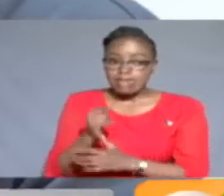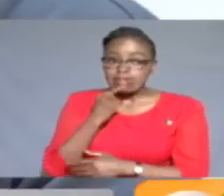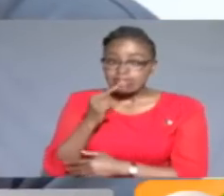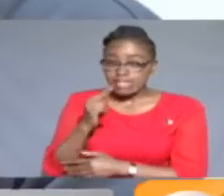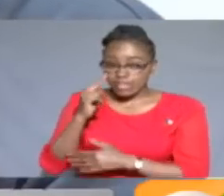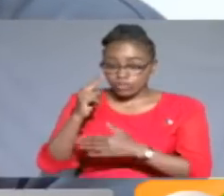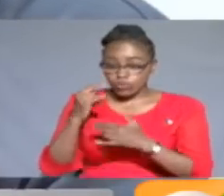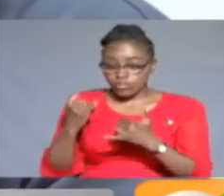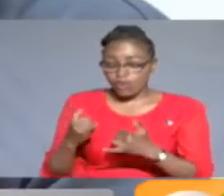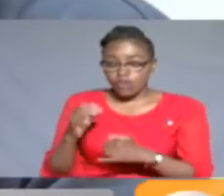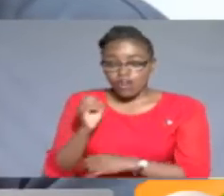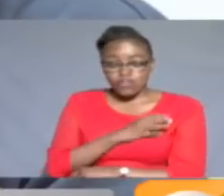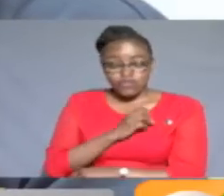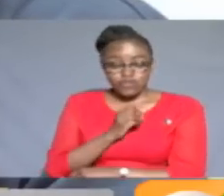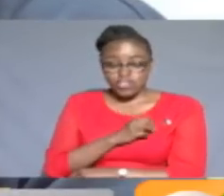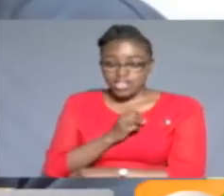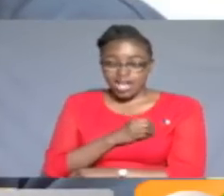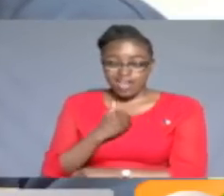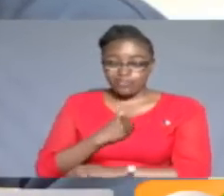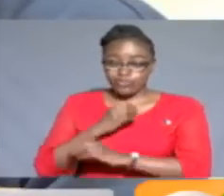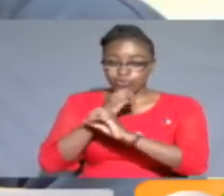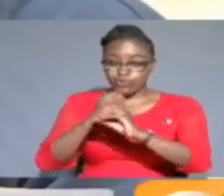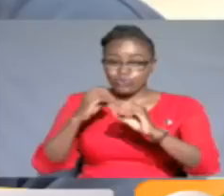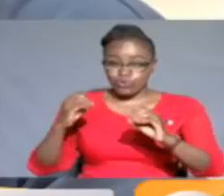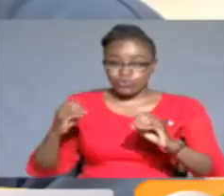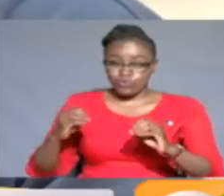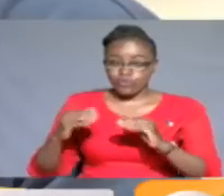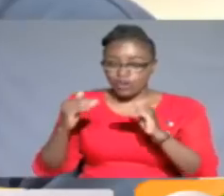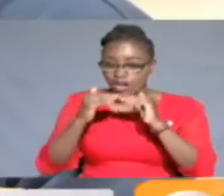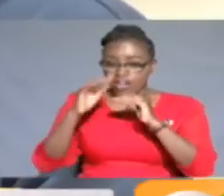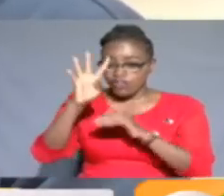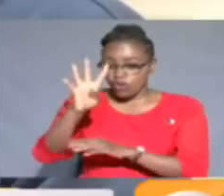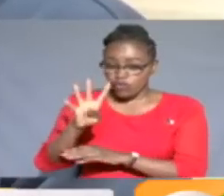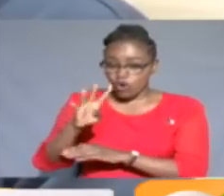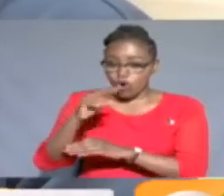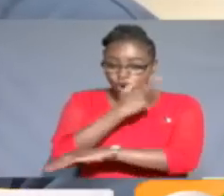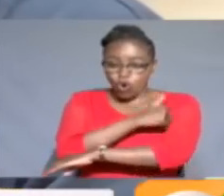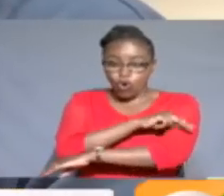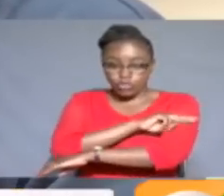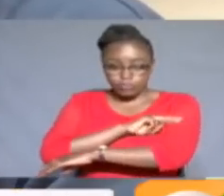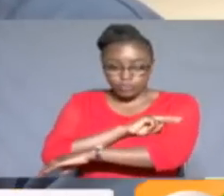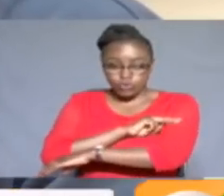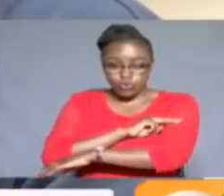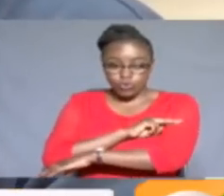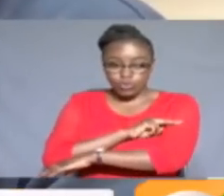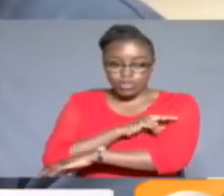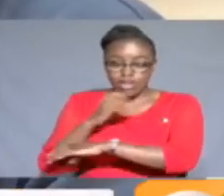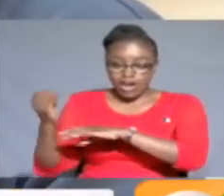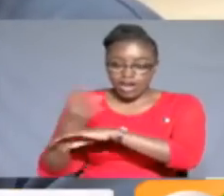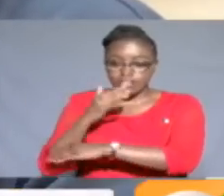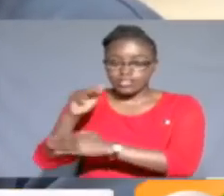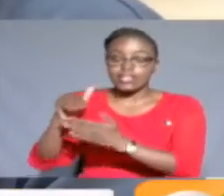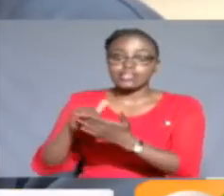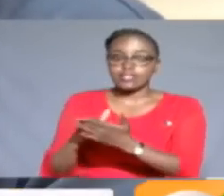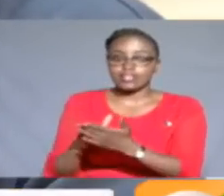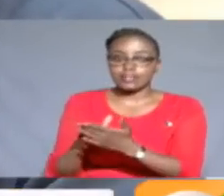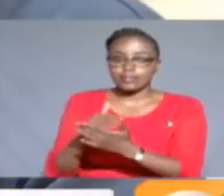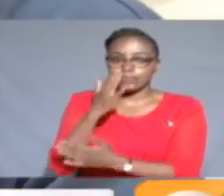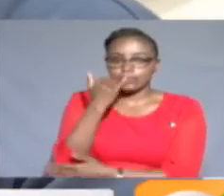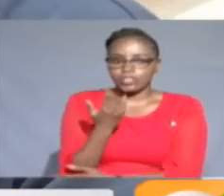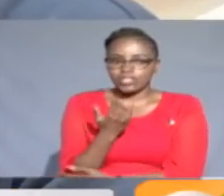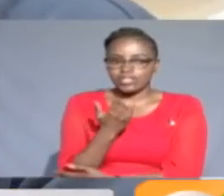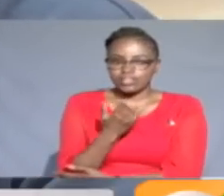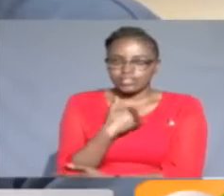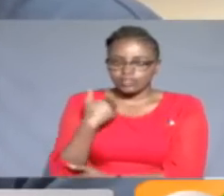without fear of contradiction that every level 4 hospital in this country is a cancer center because it